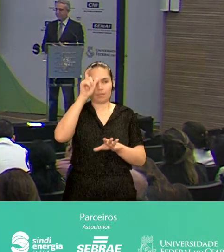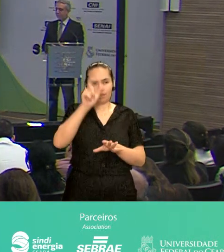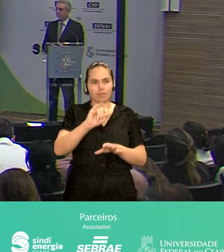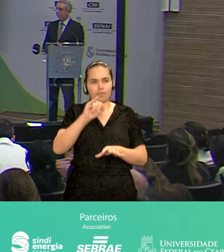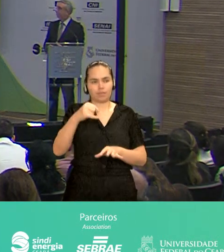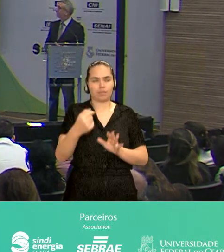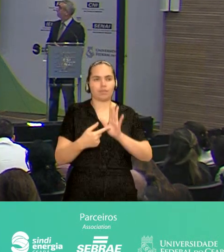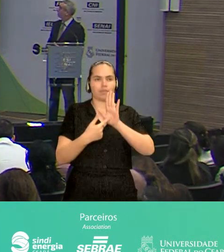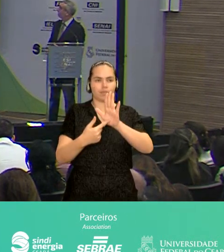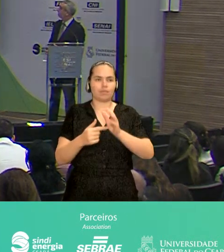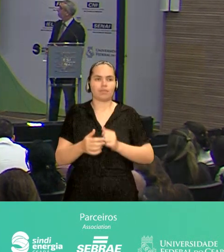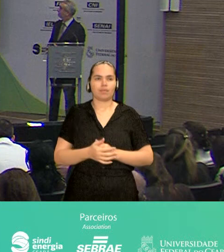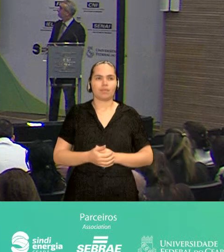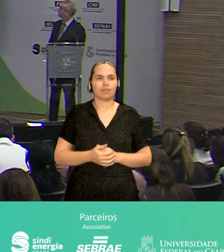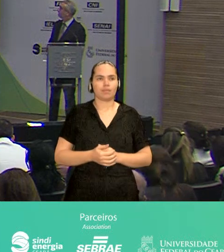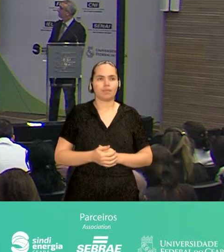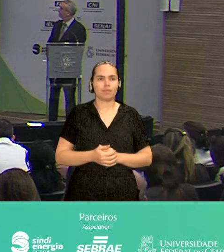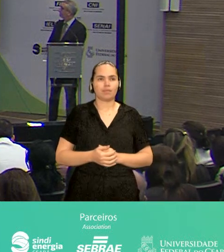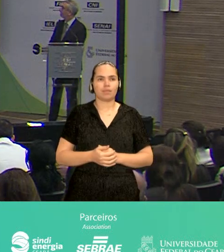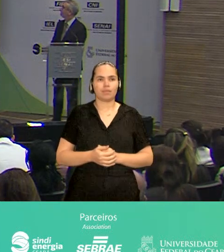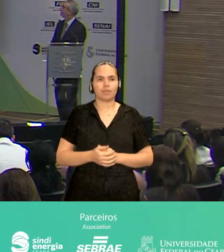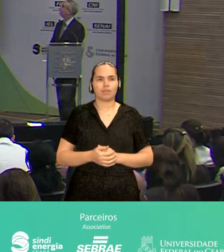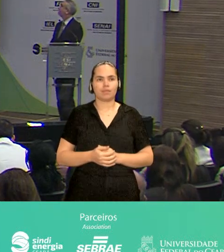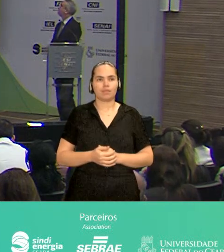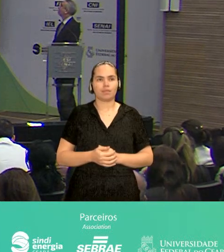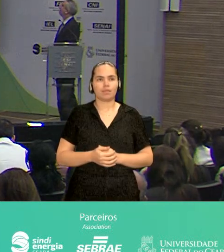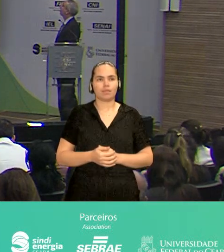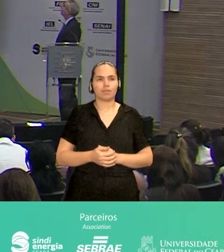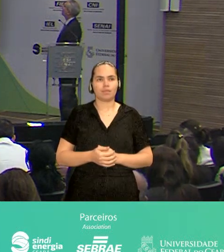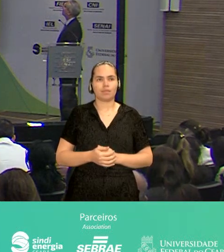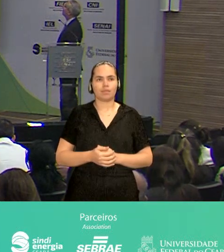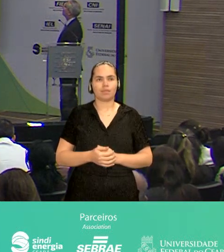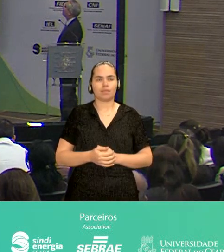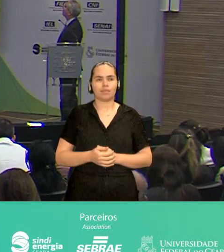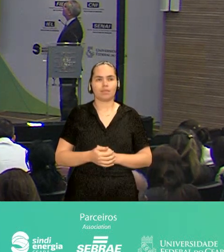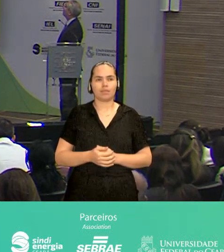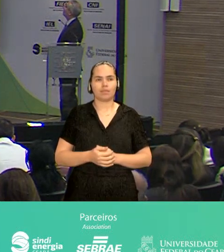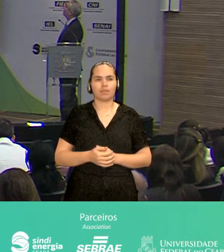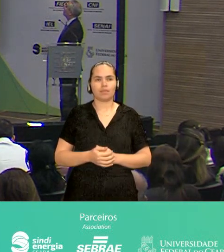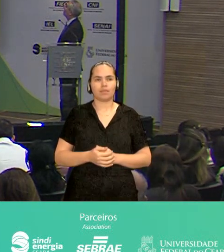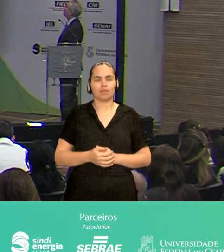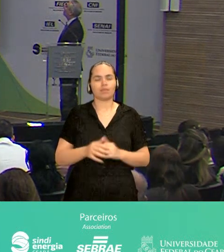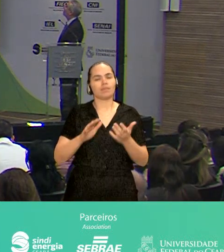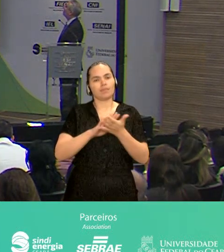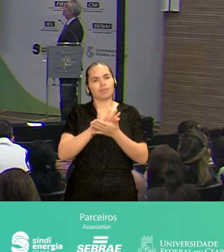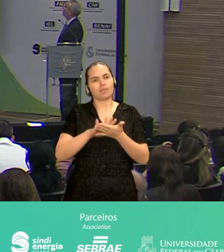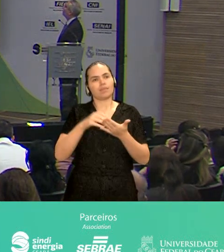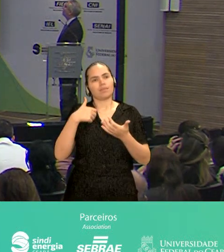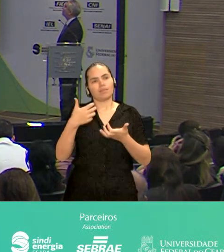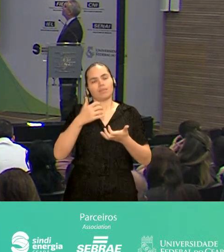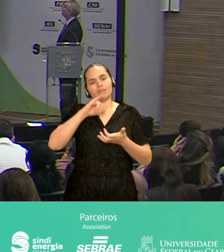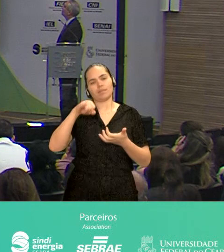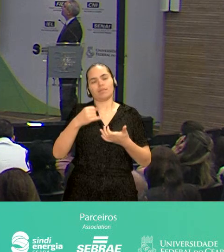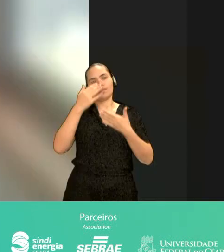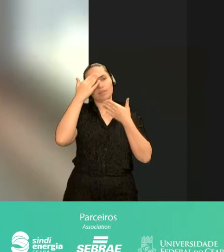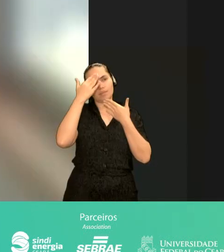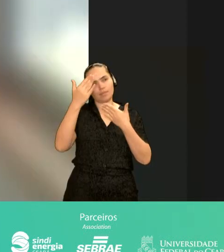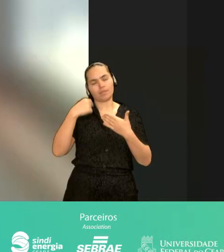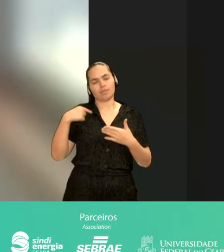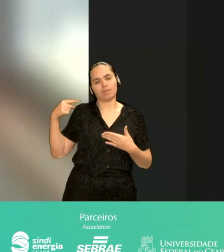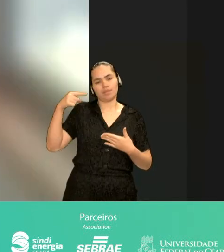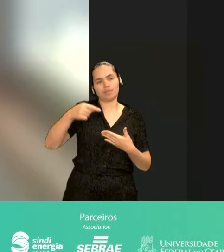finais, nada, eu gostaria de Pode Well, I agradecer would like então to pelo thank you convite for para the kind participar e invitation parabenizar pela and organização do congratulate evento, the event